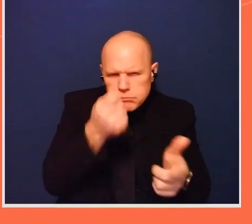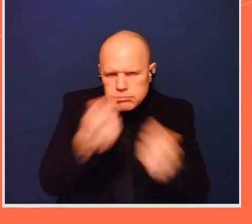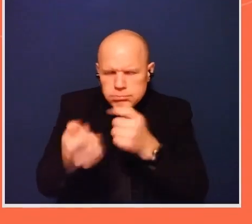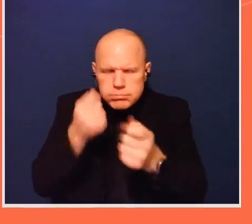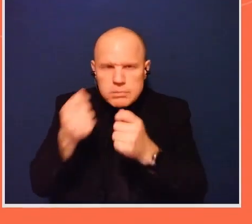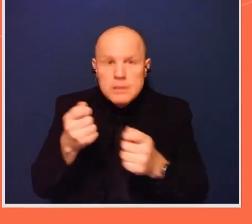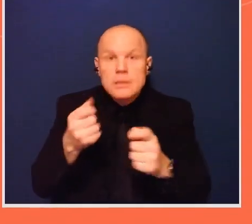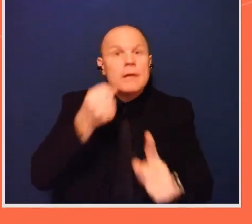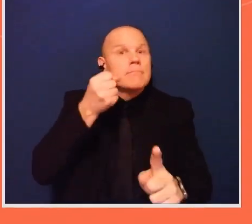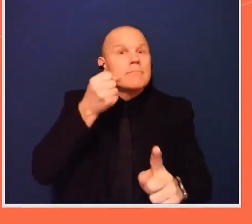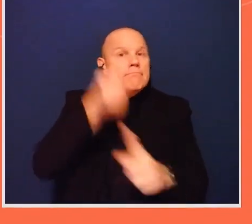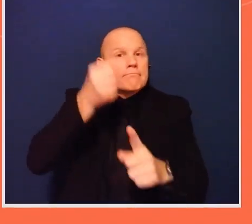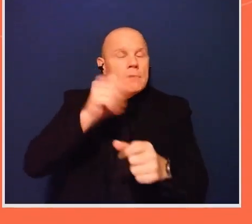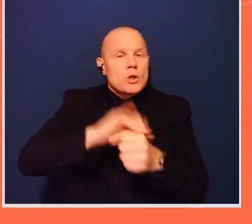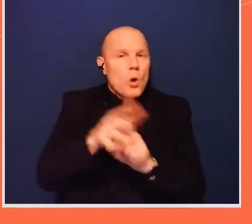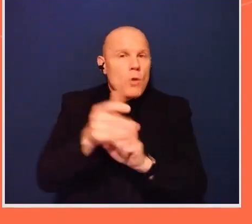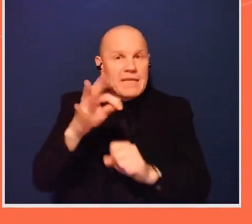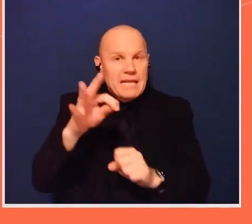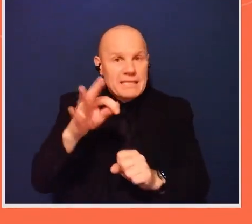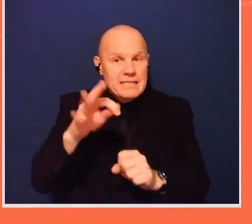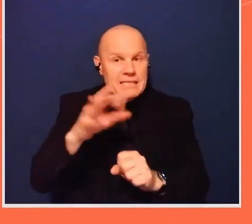And for over 3,000 years,